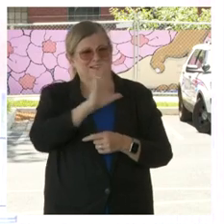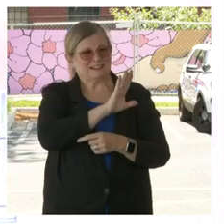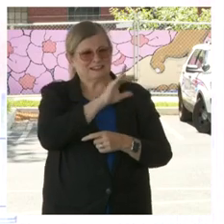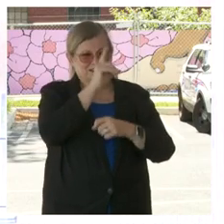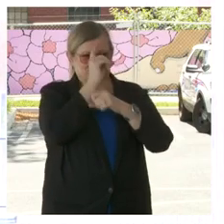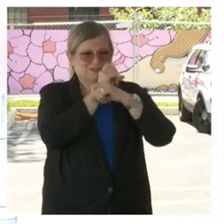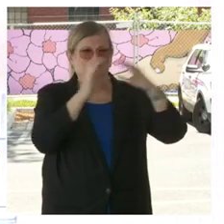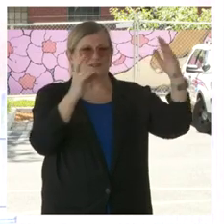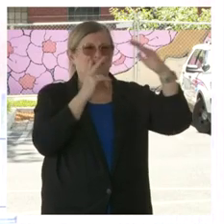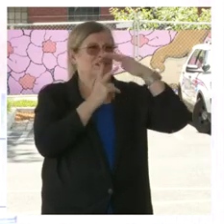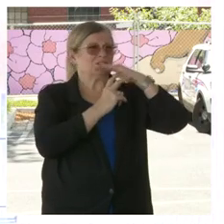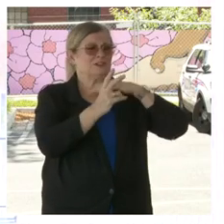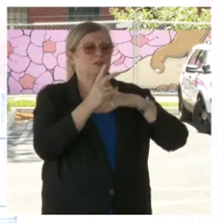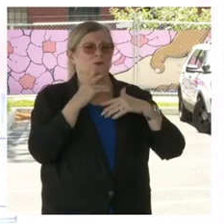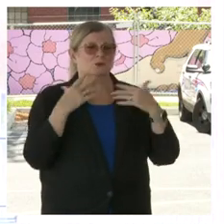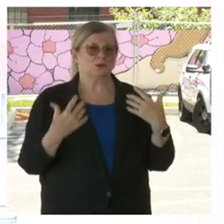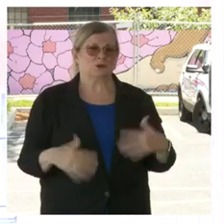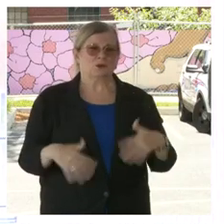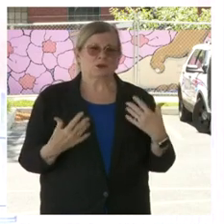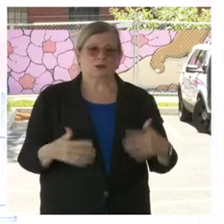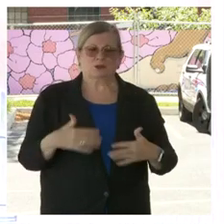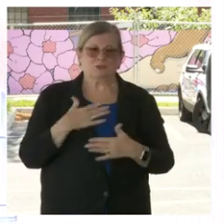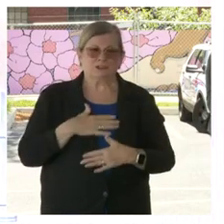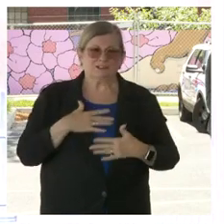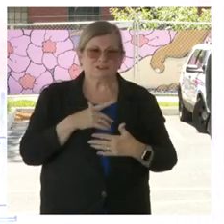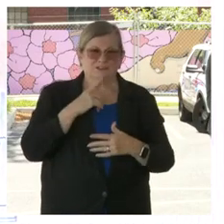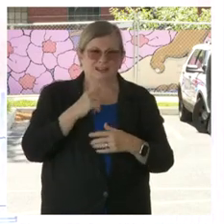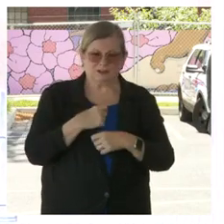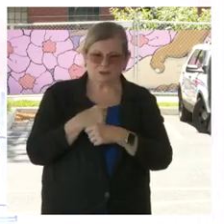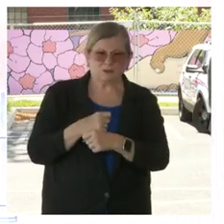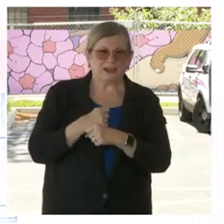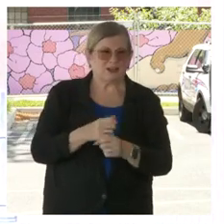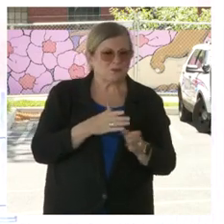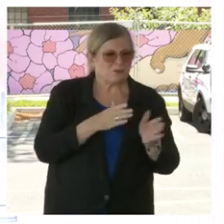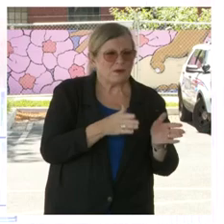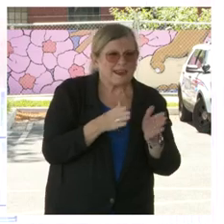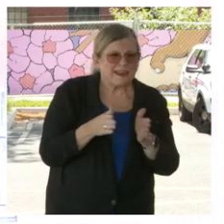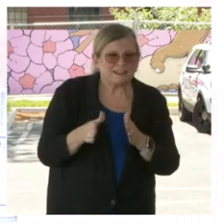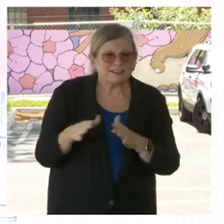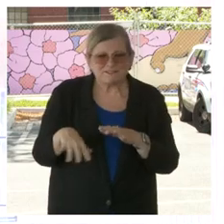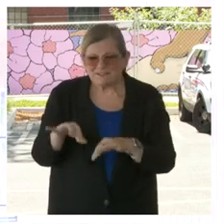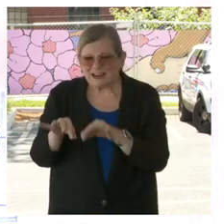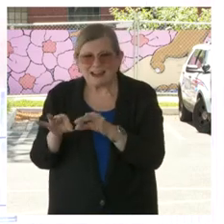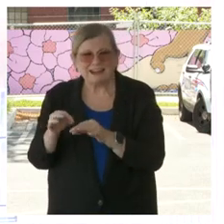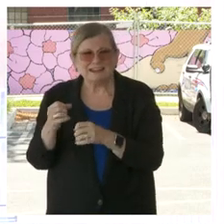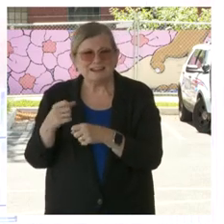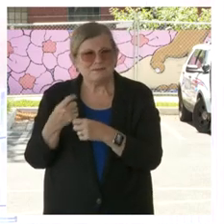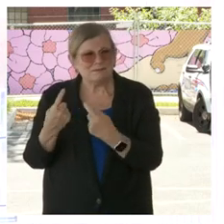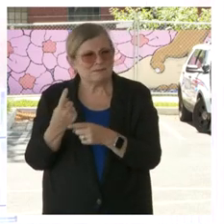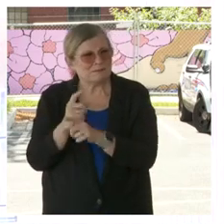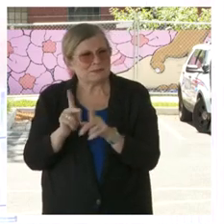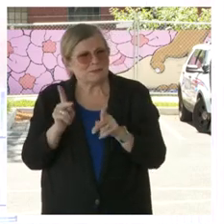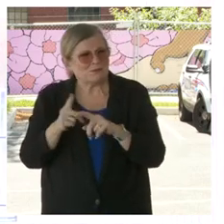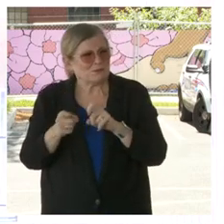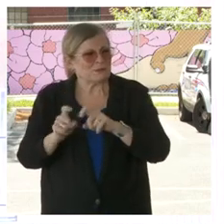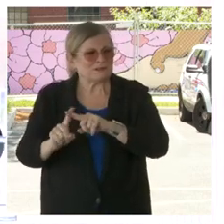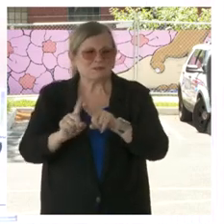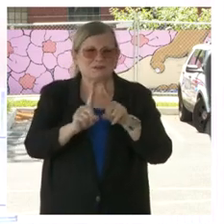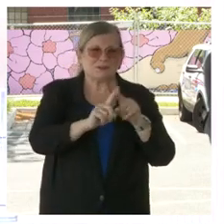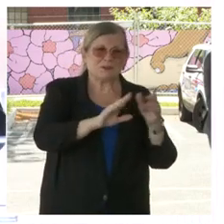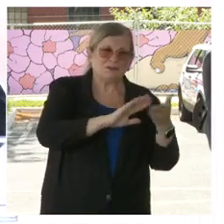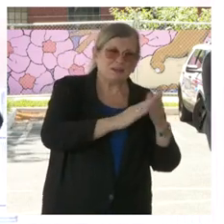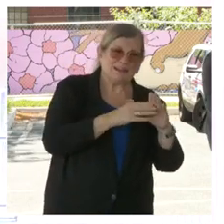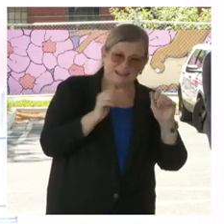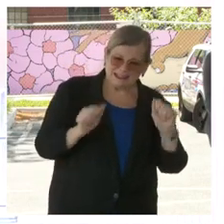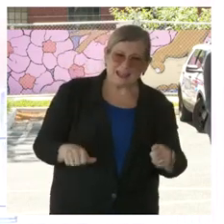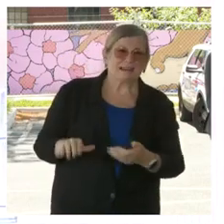out by Lauren Powell Jobs to create pathways to genuine opportunity so people from all communities can thrive. So I wanted to recognize them in particular for